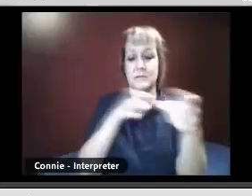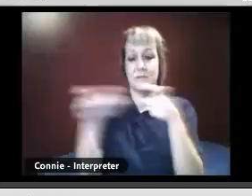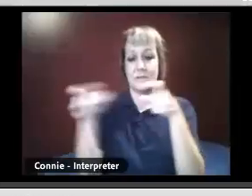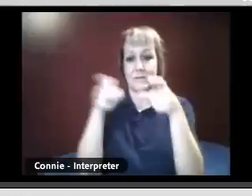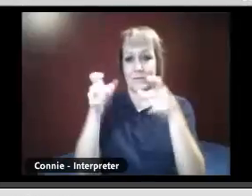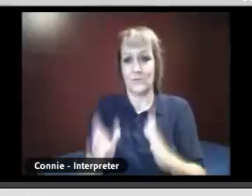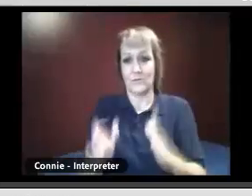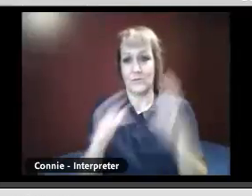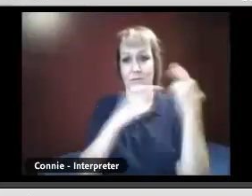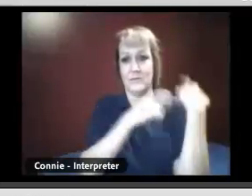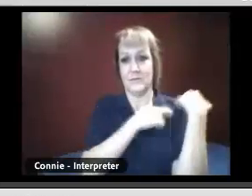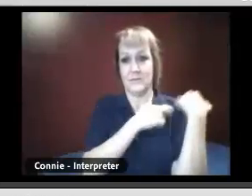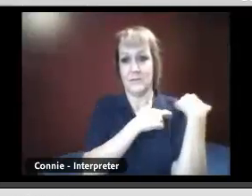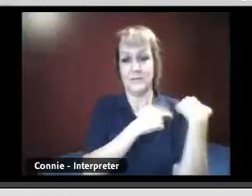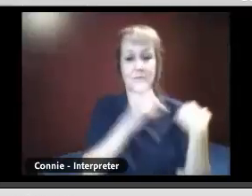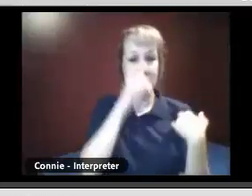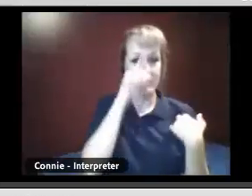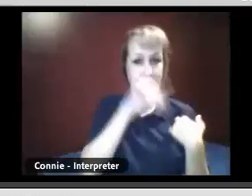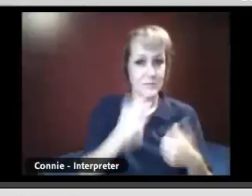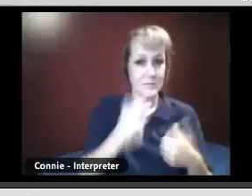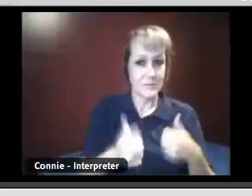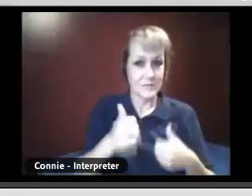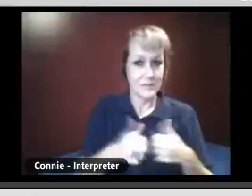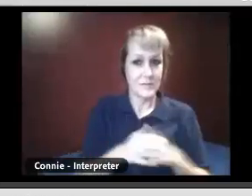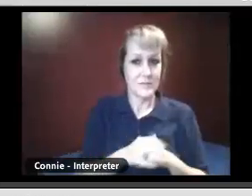responsibility. True or false?